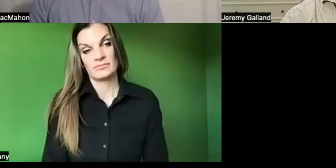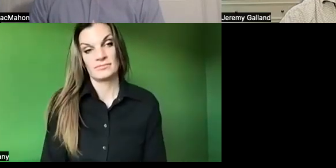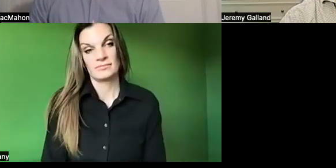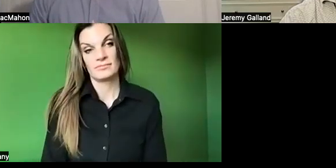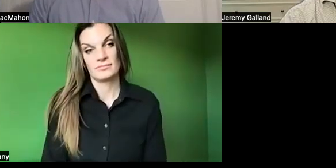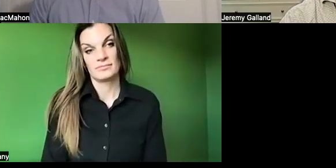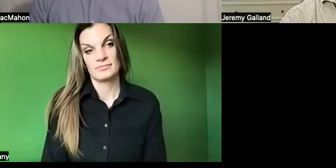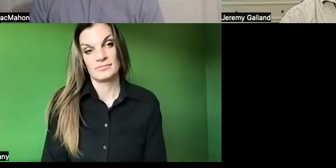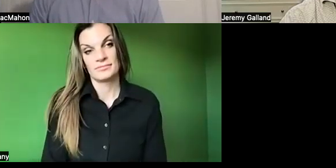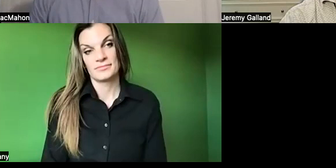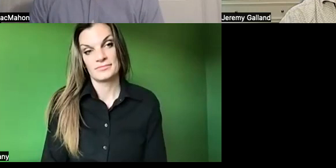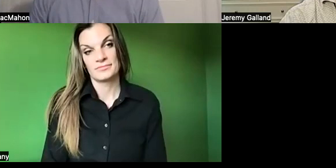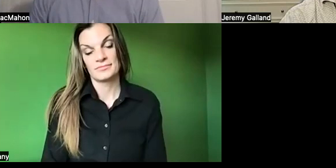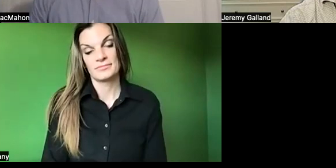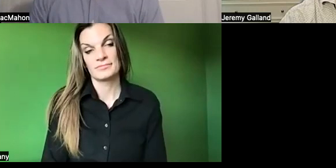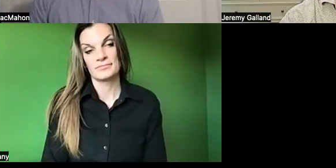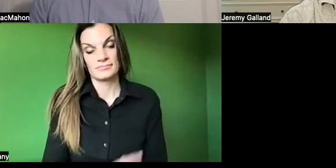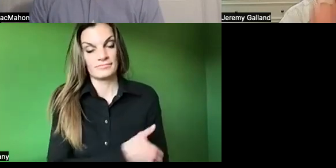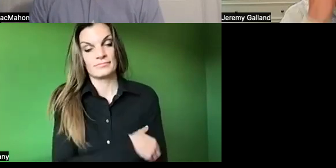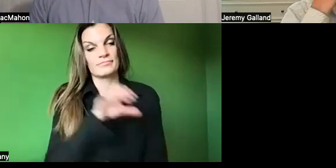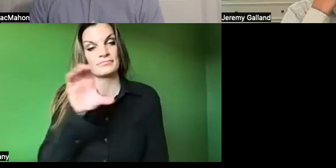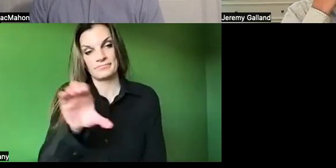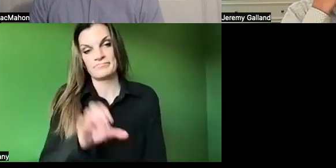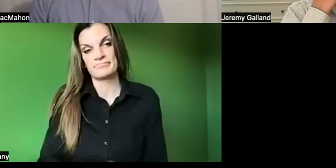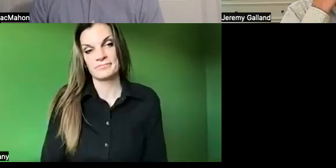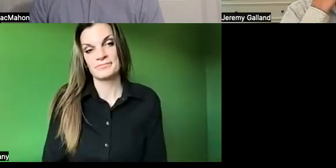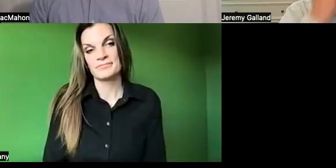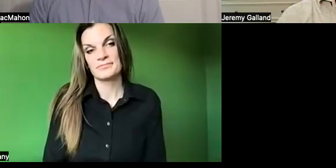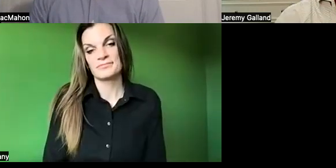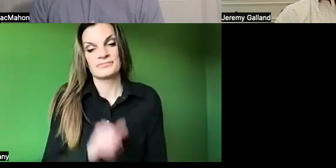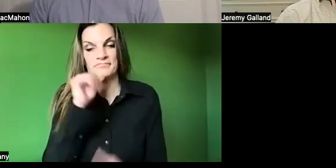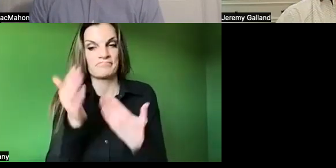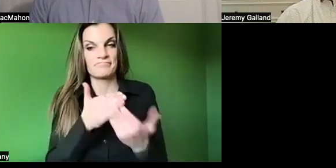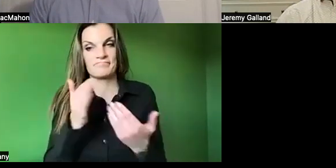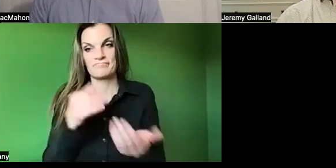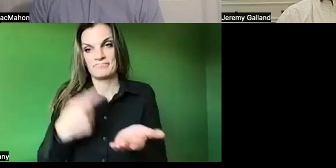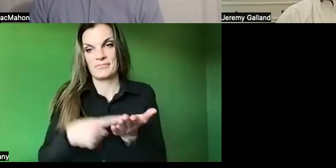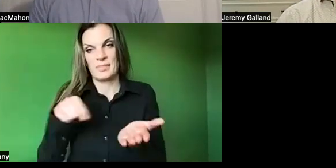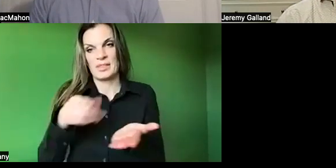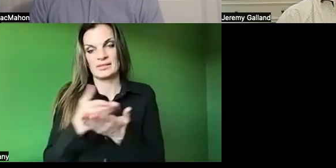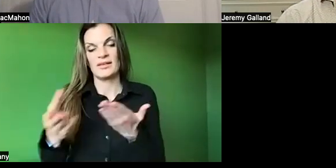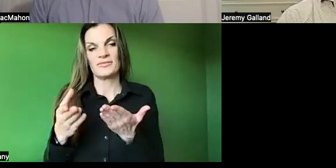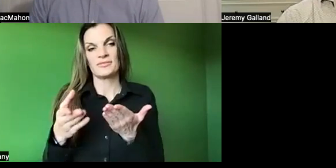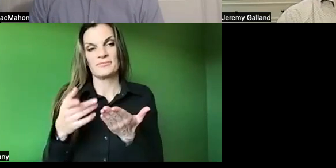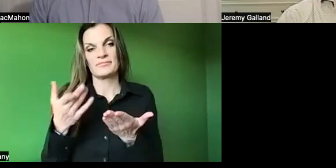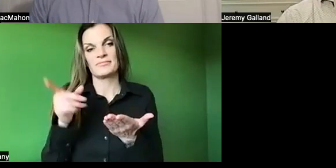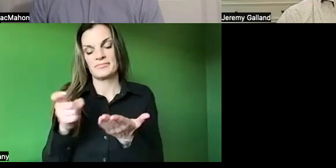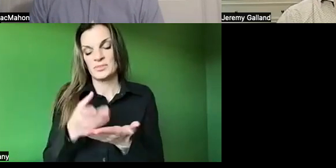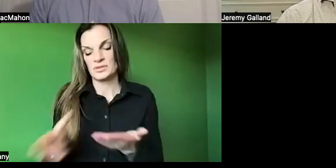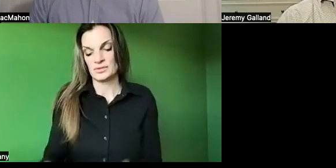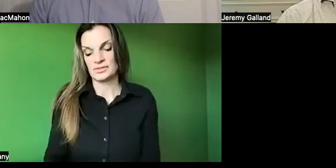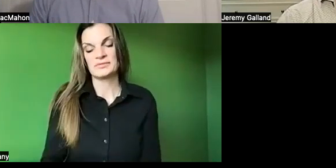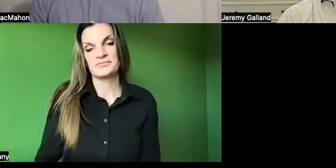feel able to do that. It's not easy to do. It's not easy to talk about this stuff, and they may need resources Thank you. to do